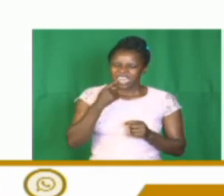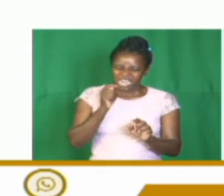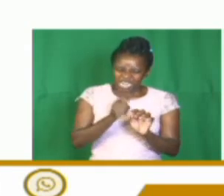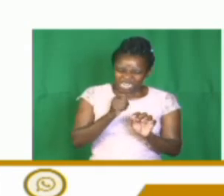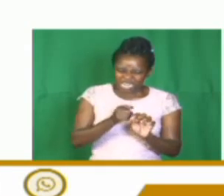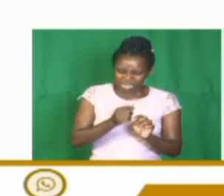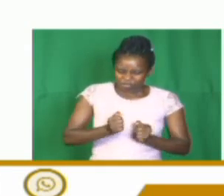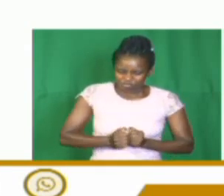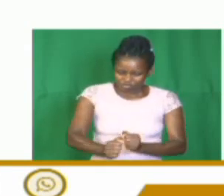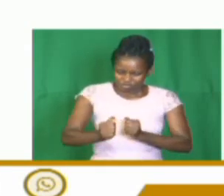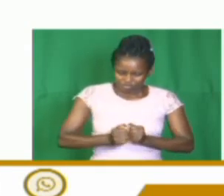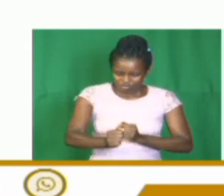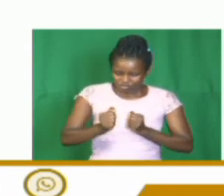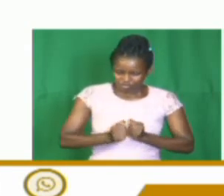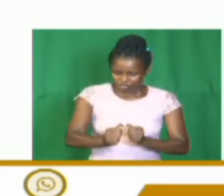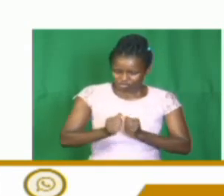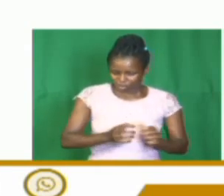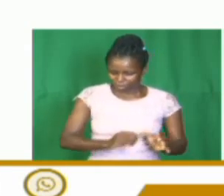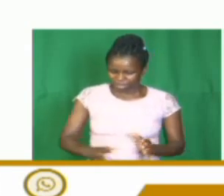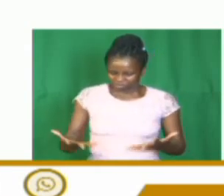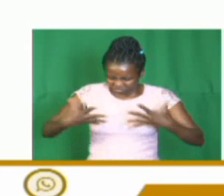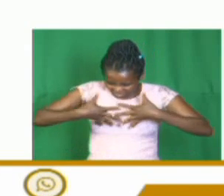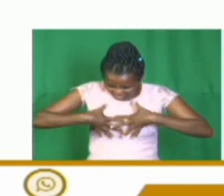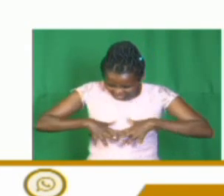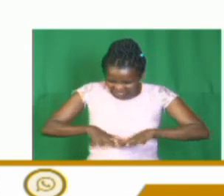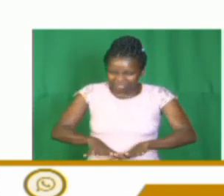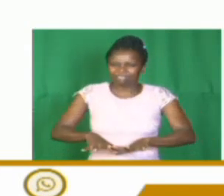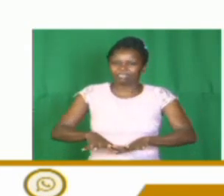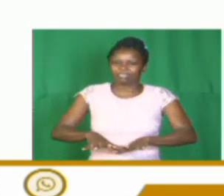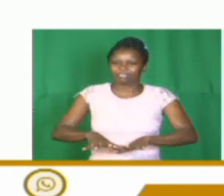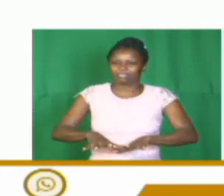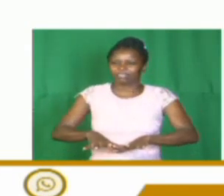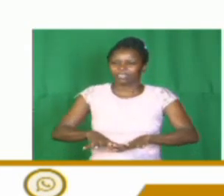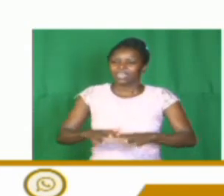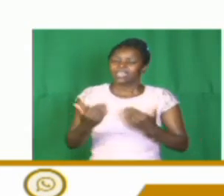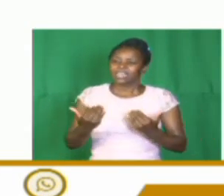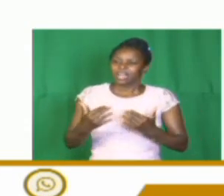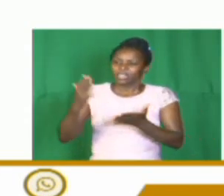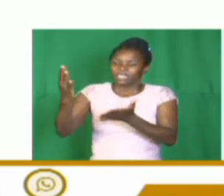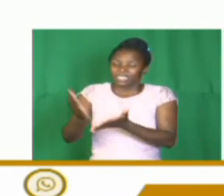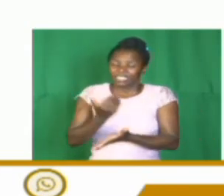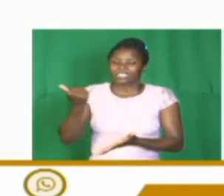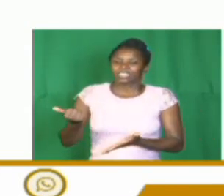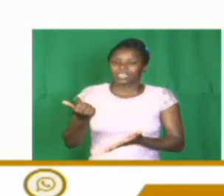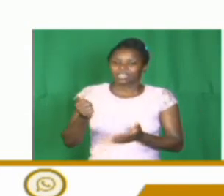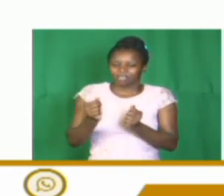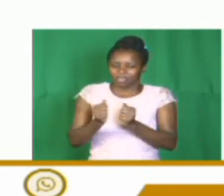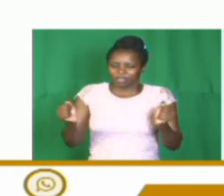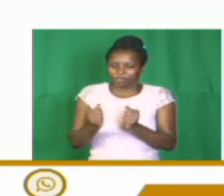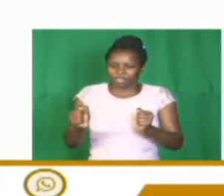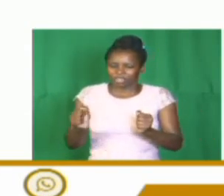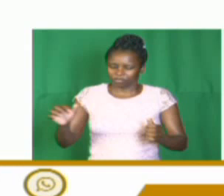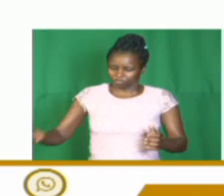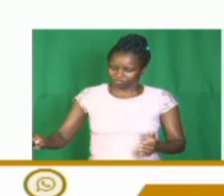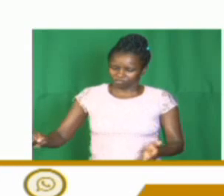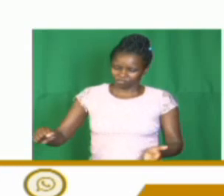wood chips. So when this magnet is brought to this closer to this